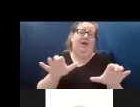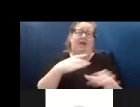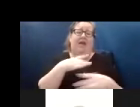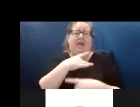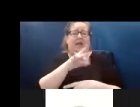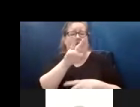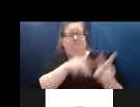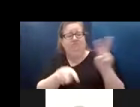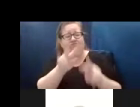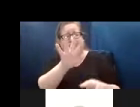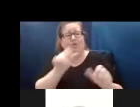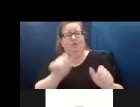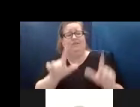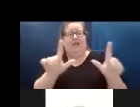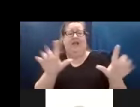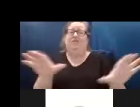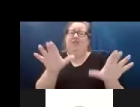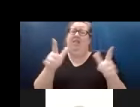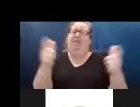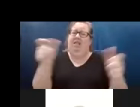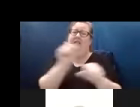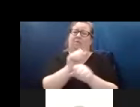work.